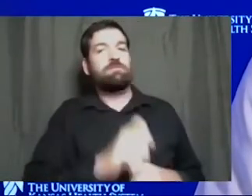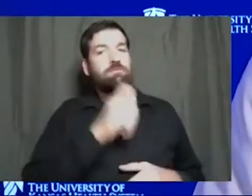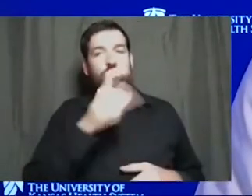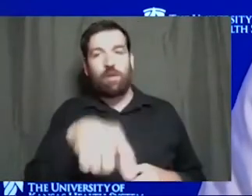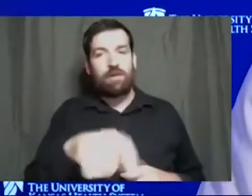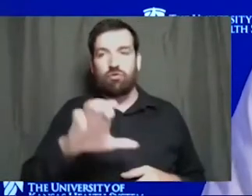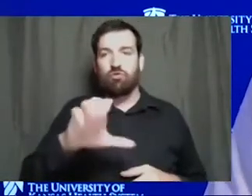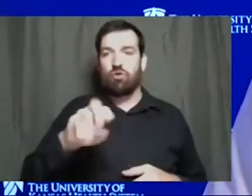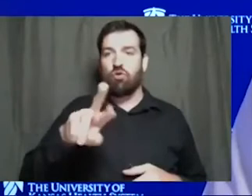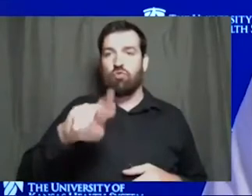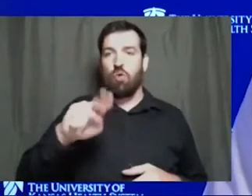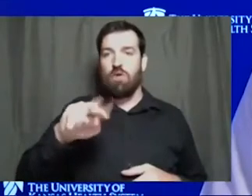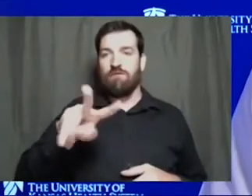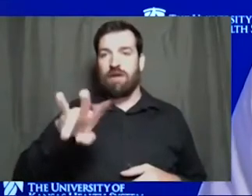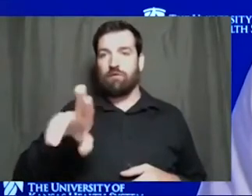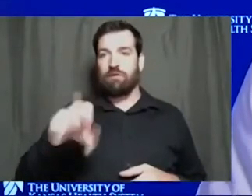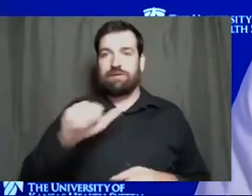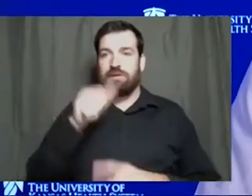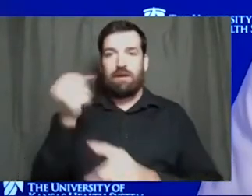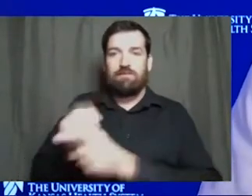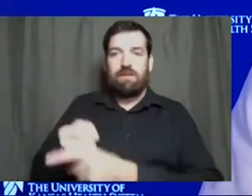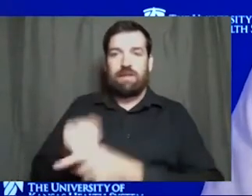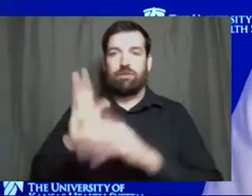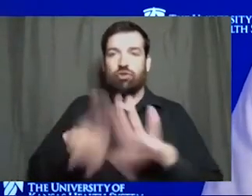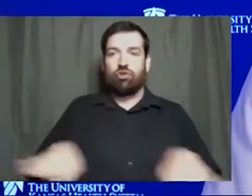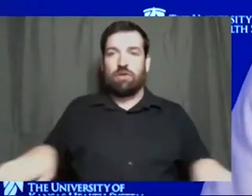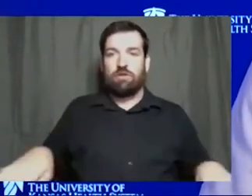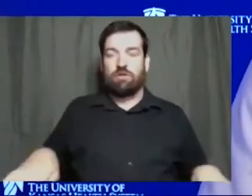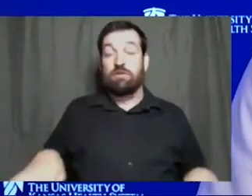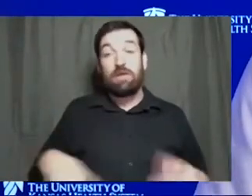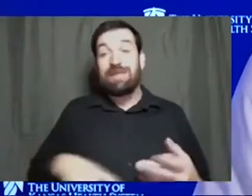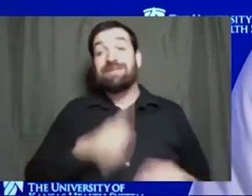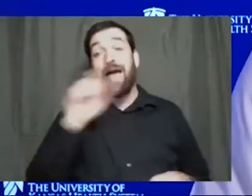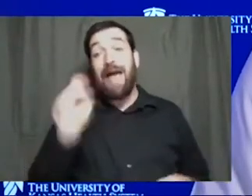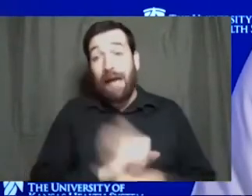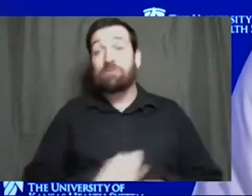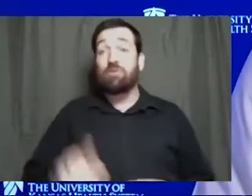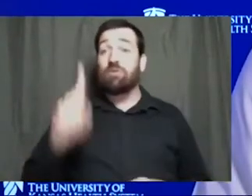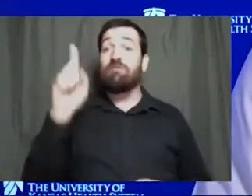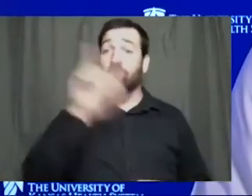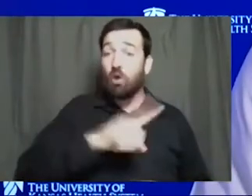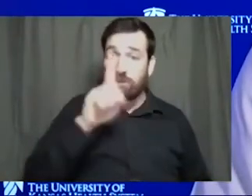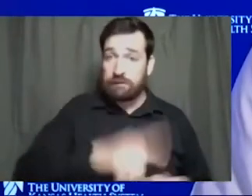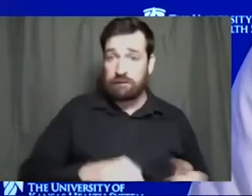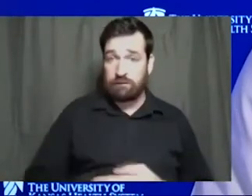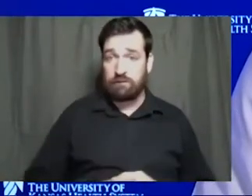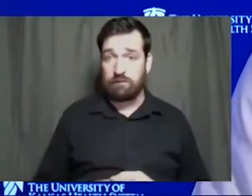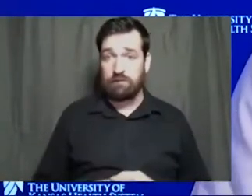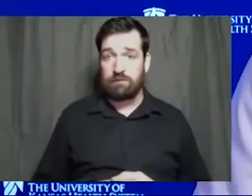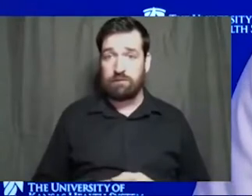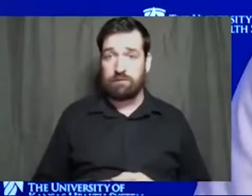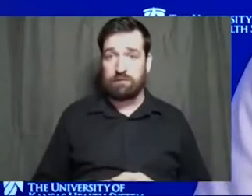affect children. This is absolutely false information. This is untrue. I would really seriously